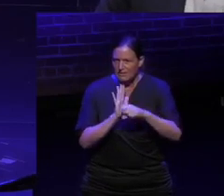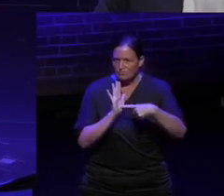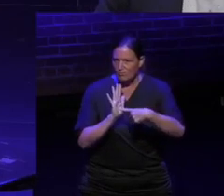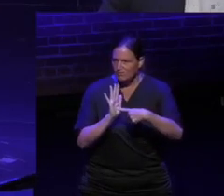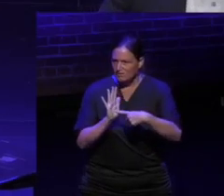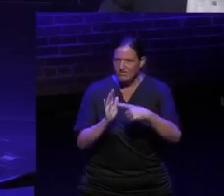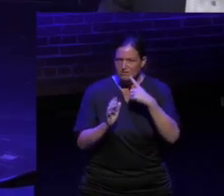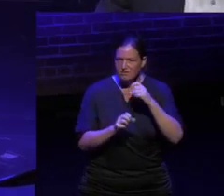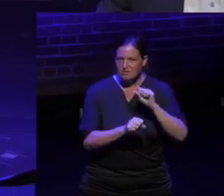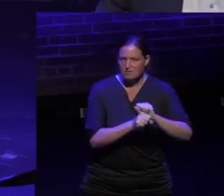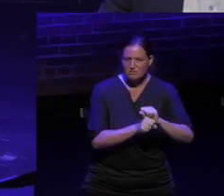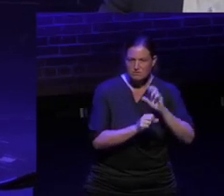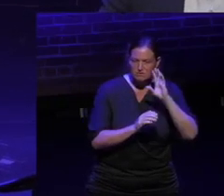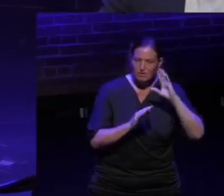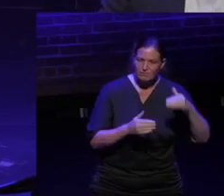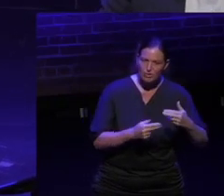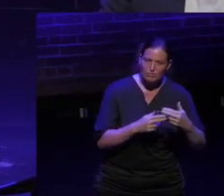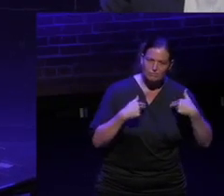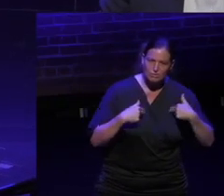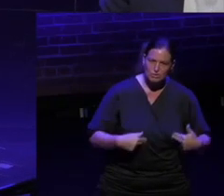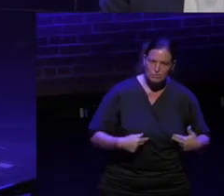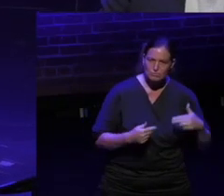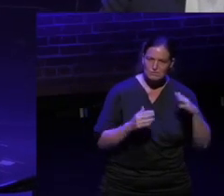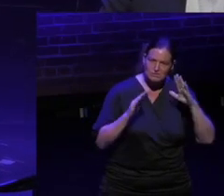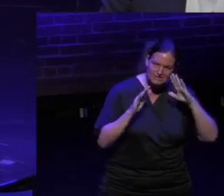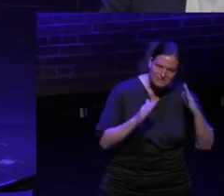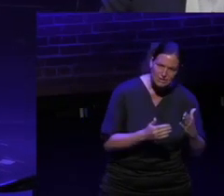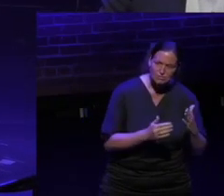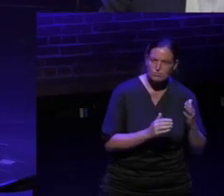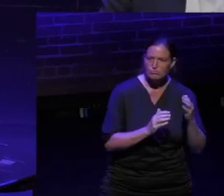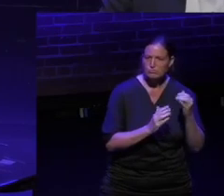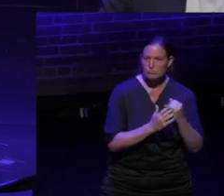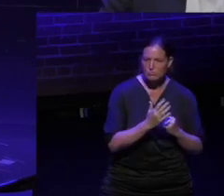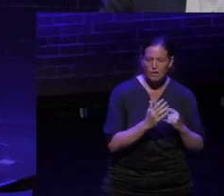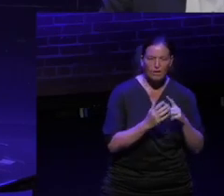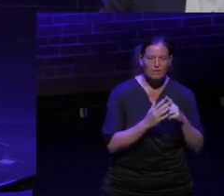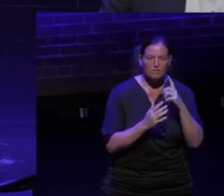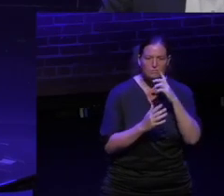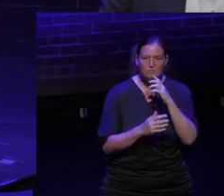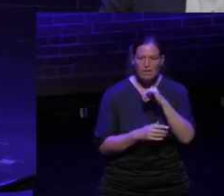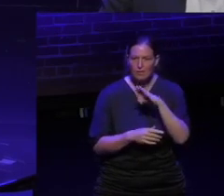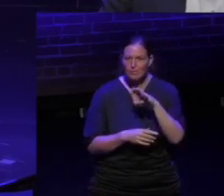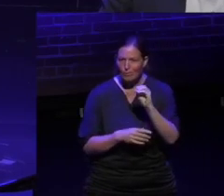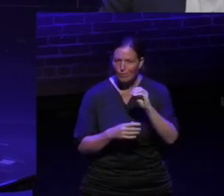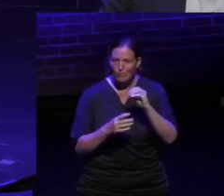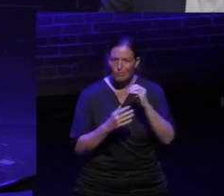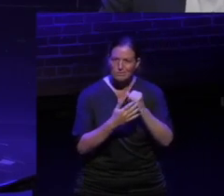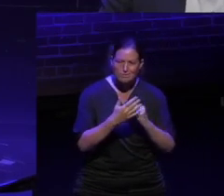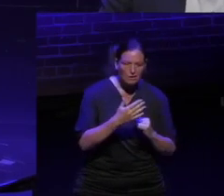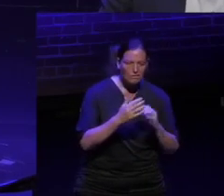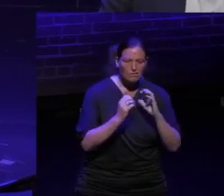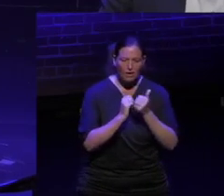work, as I mentioned, focused on human-centered design and rapid cycle prototyping and, some work with IDEO and thinking about how